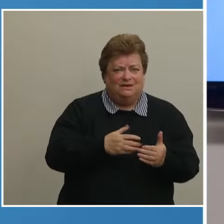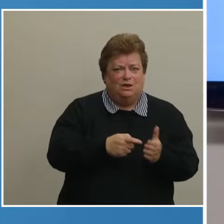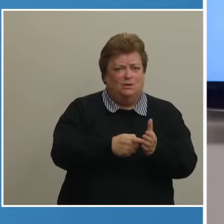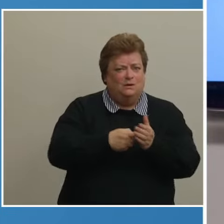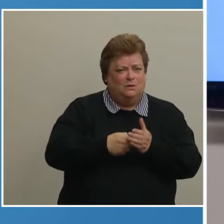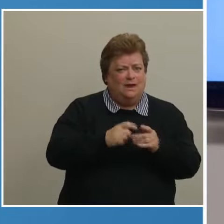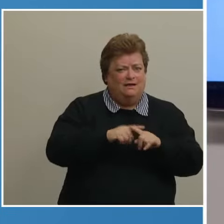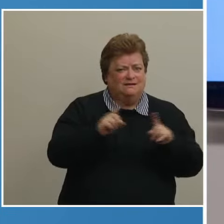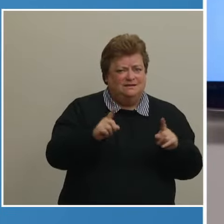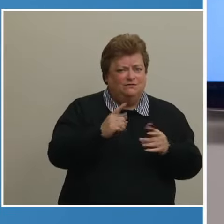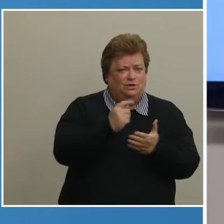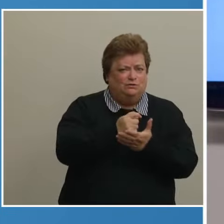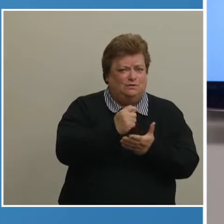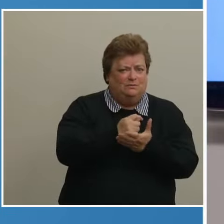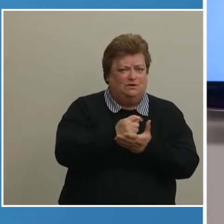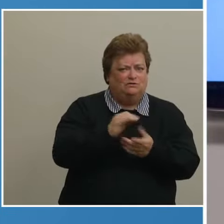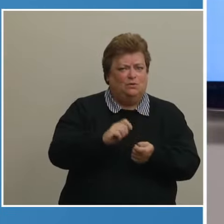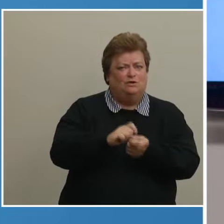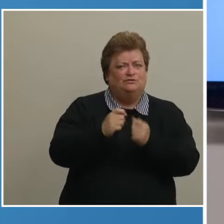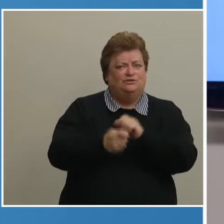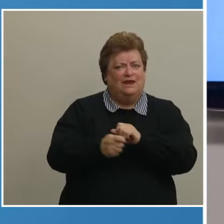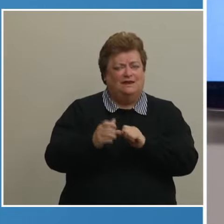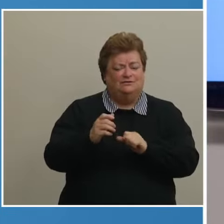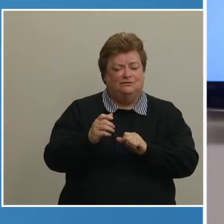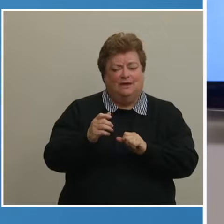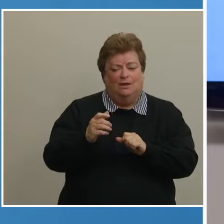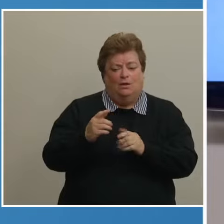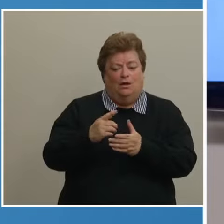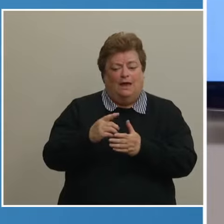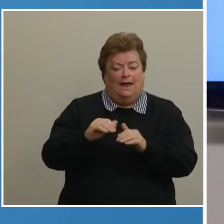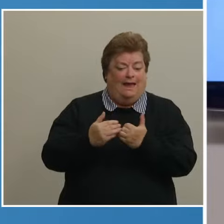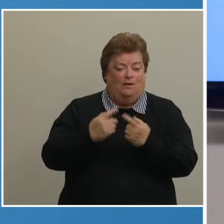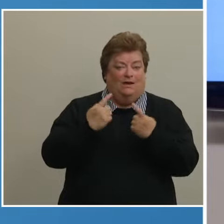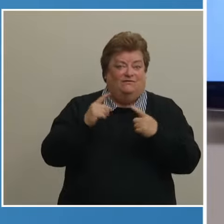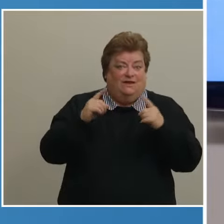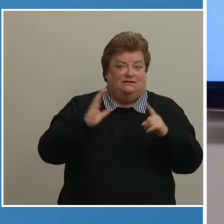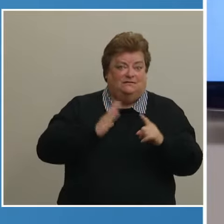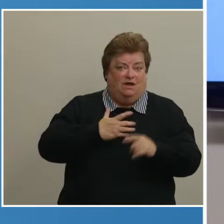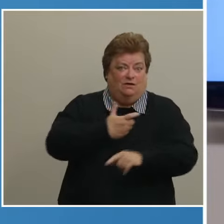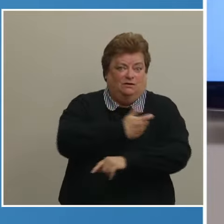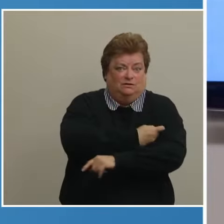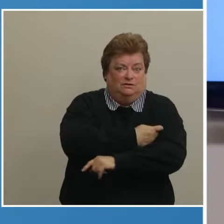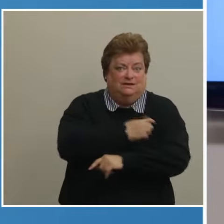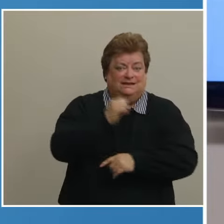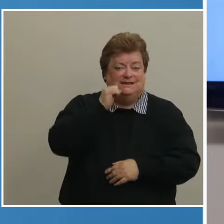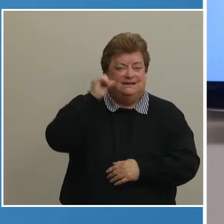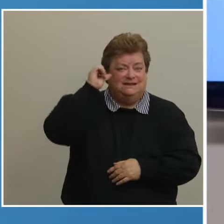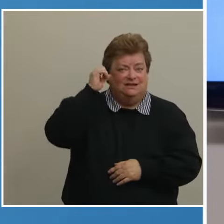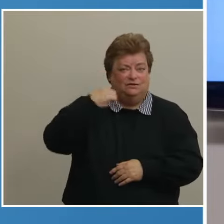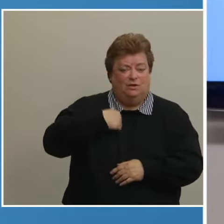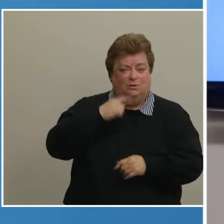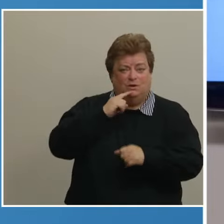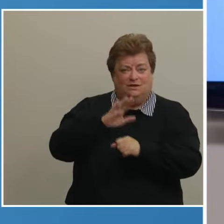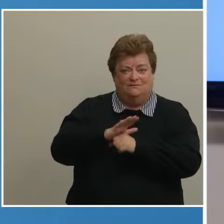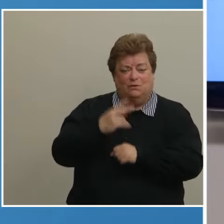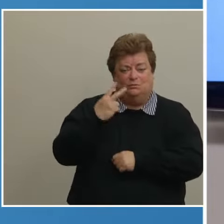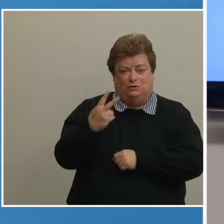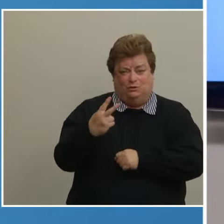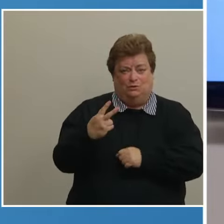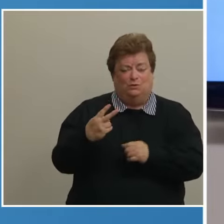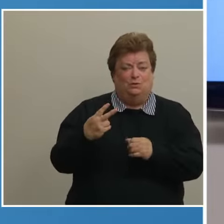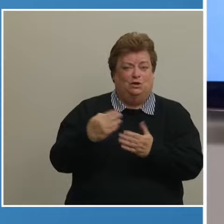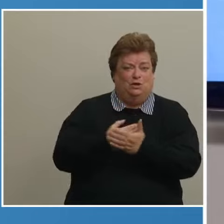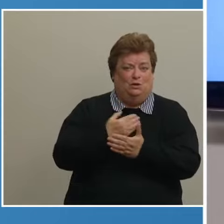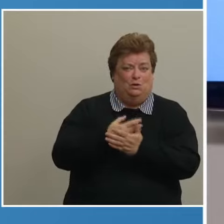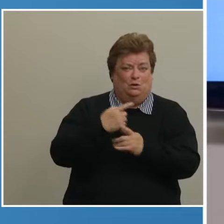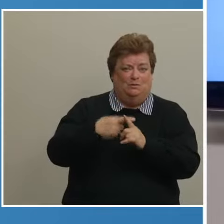different treatments, or change the effectiveness of our current vaccines. Just yesterday, we confirmed 2 more local cases of